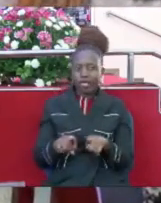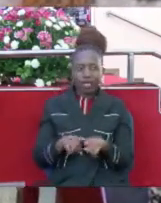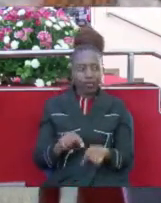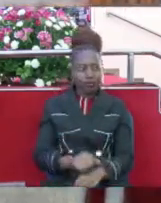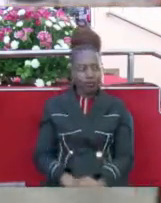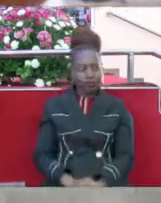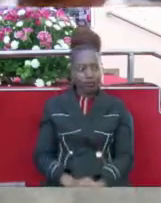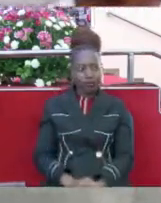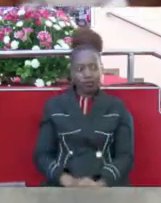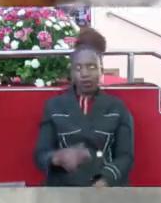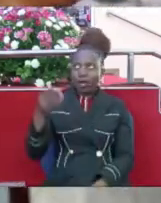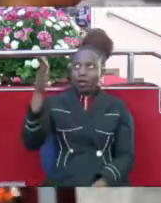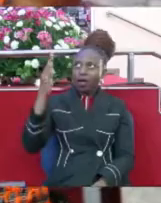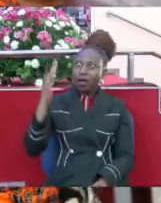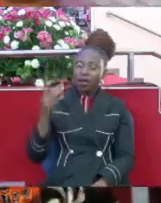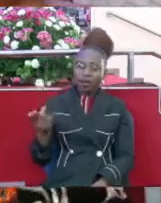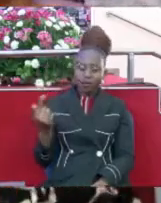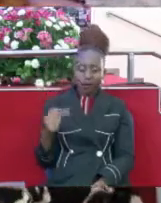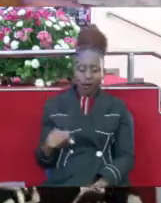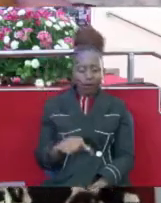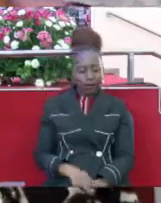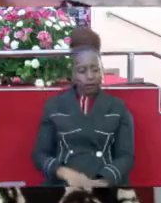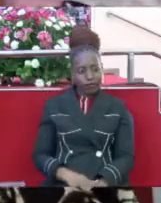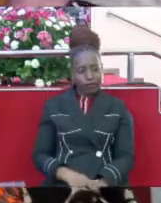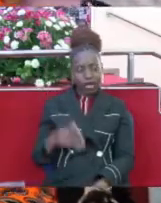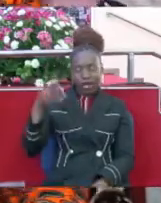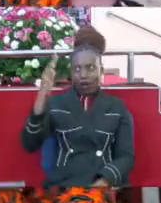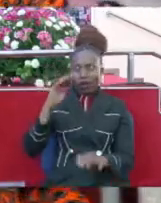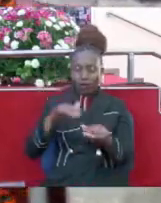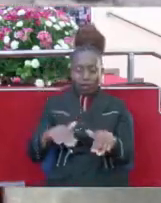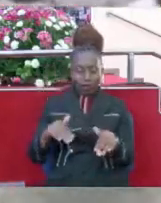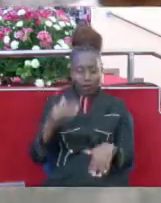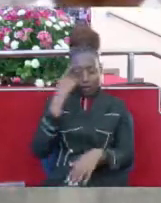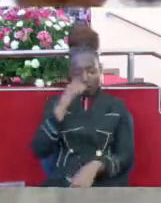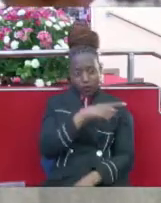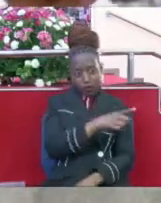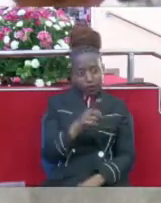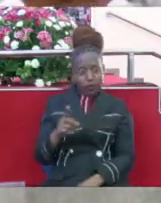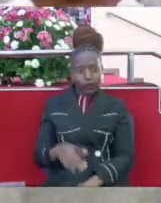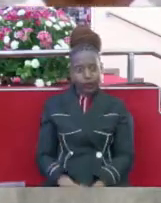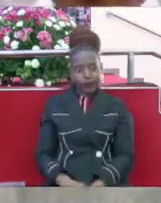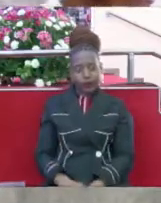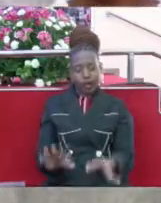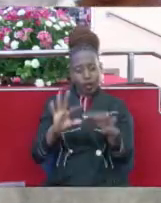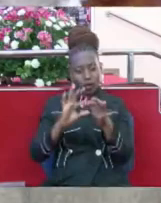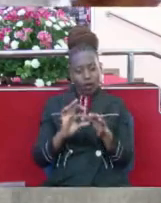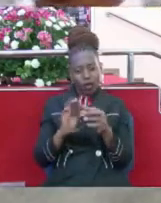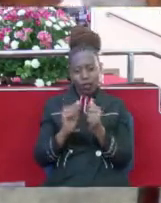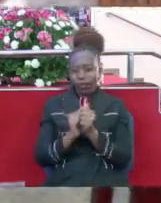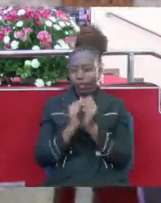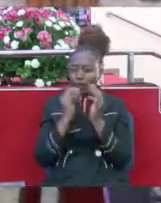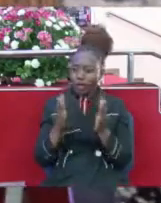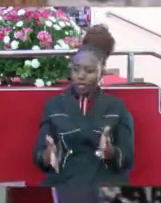Oh yes, come. Joe, come, the Lord is waiting for you. Joe, Bwana yuakusubiria. Come and connect with someone. Joe, na uganike na